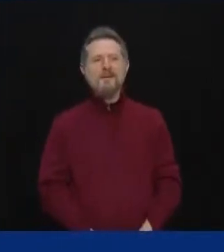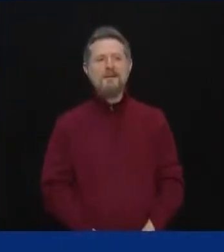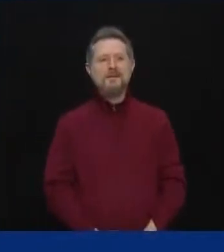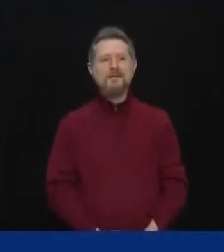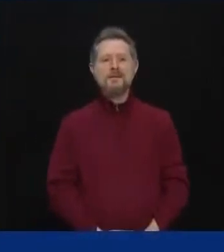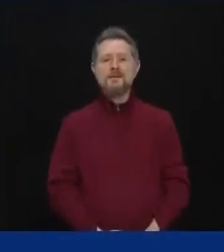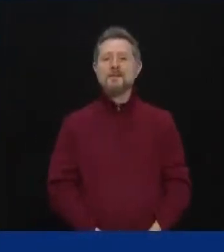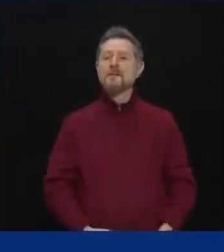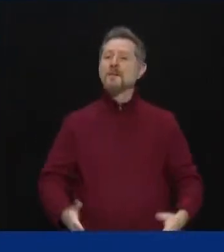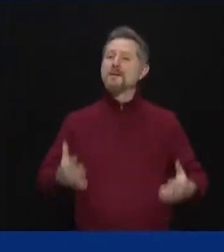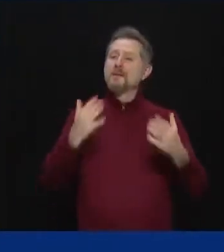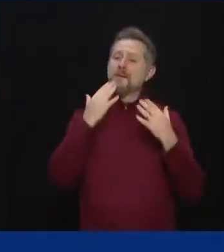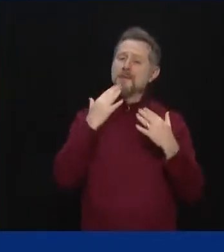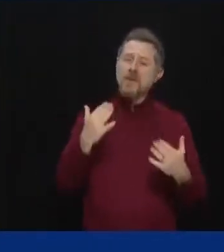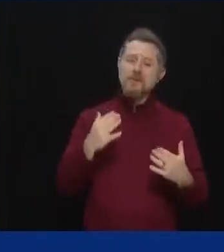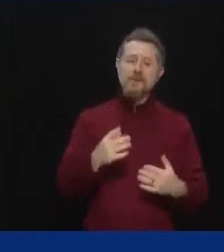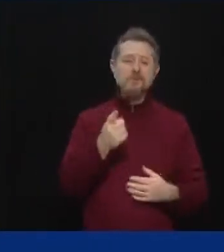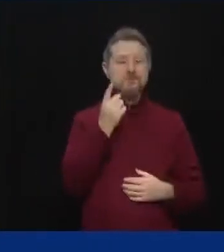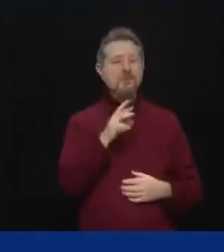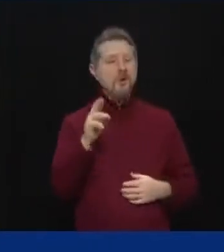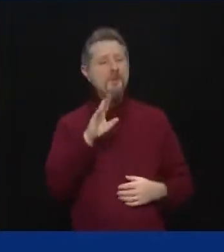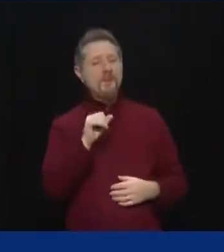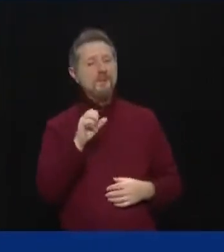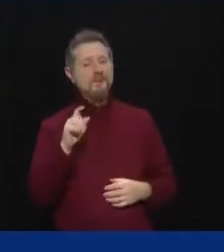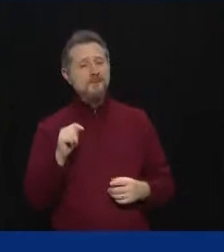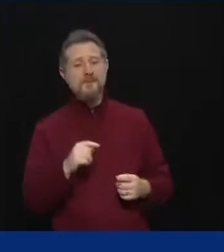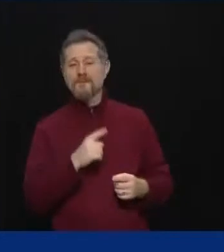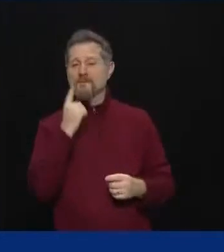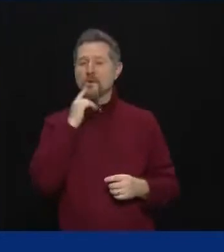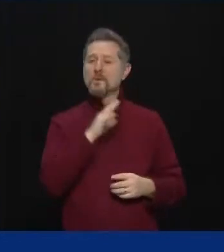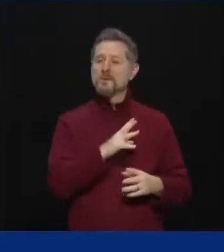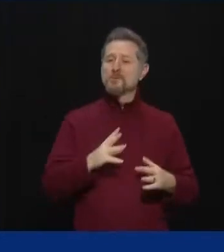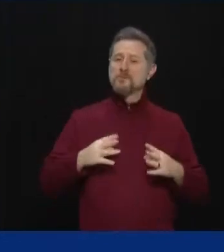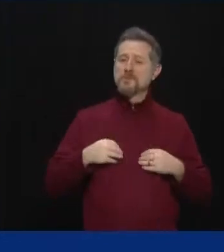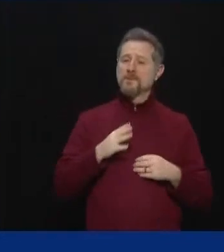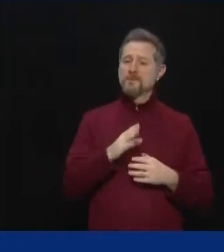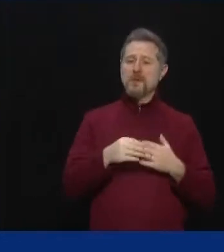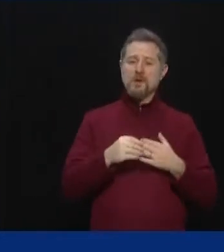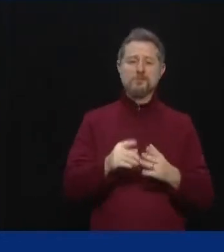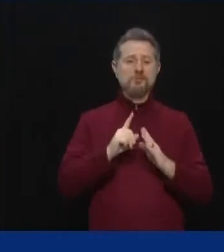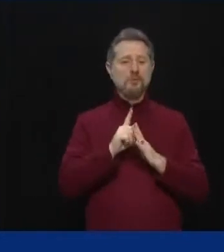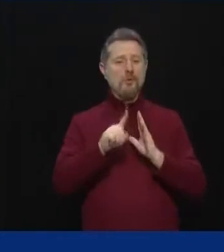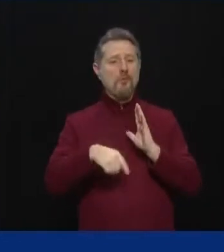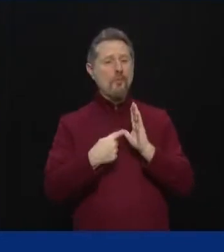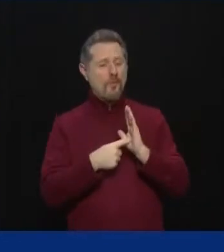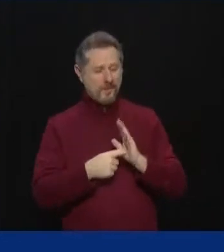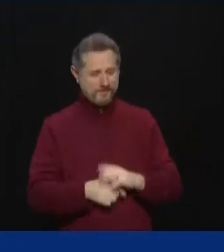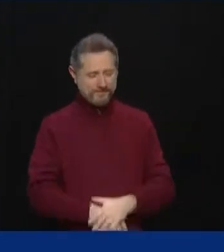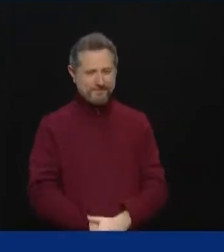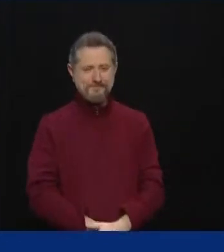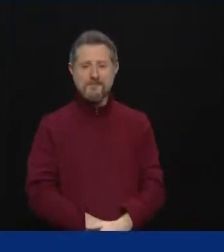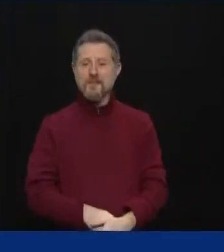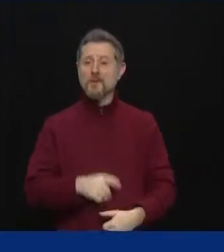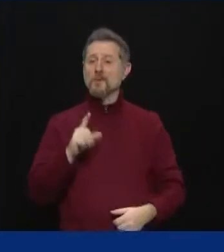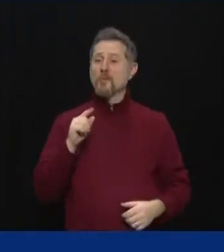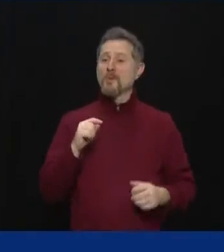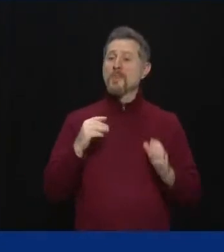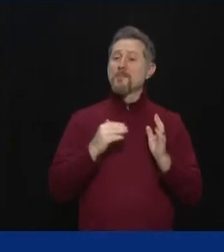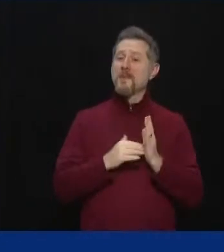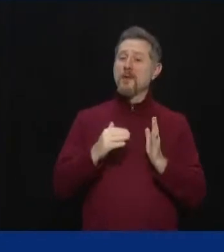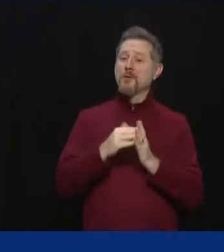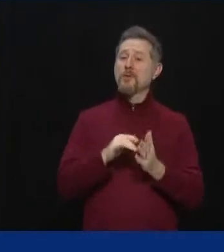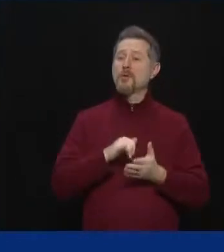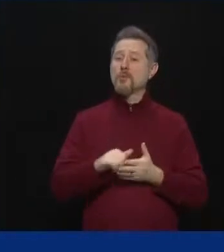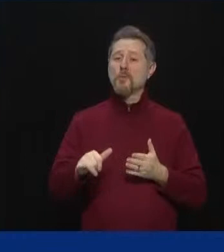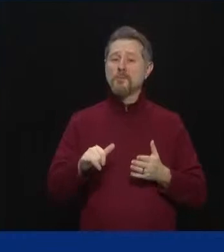Thank you, Dr. Bassett, for embracing the leadership role in which you've been entrusted. There are 20 million New Yorkers looking to you